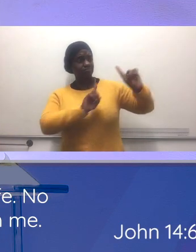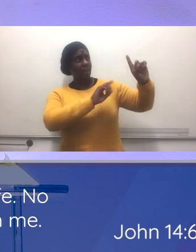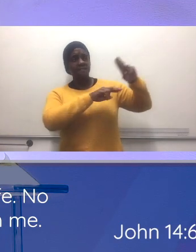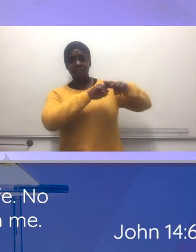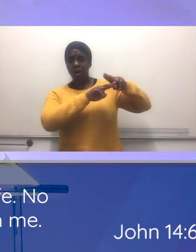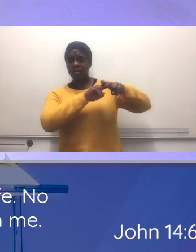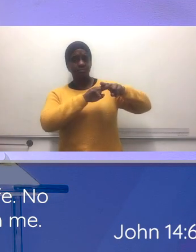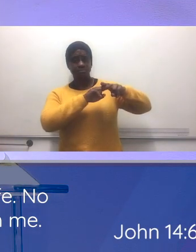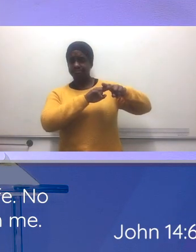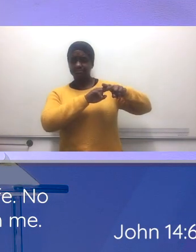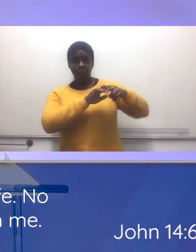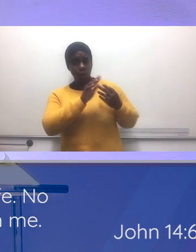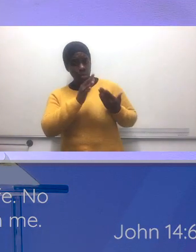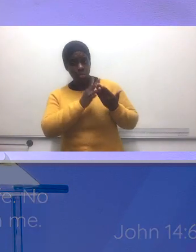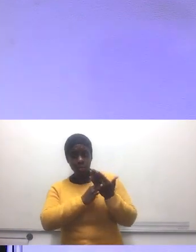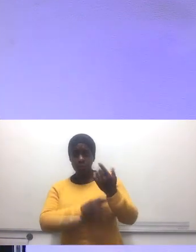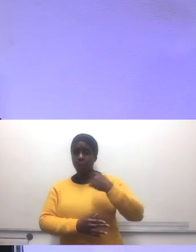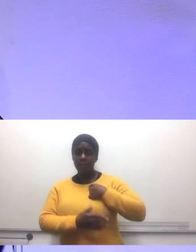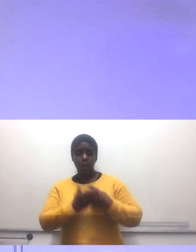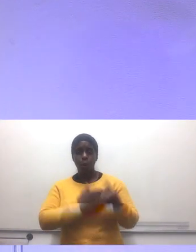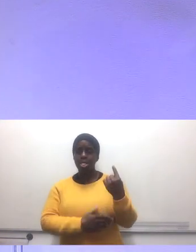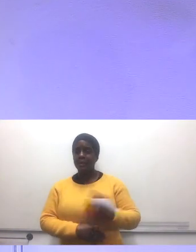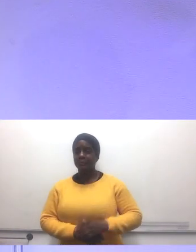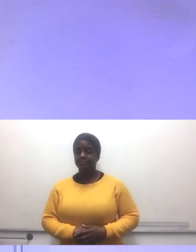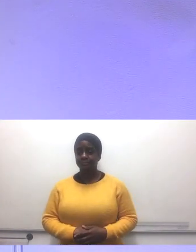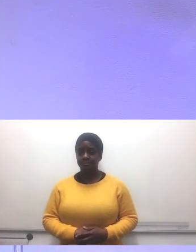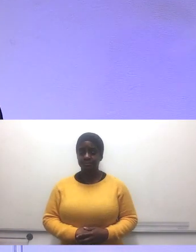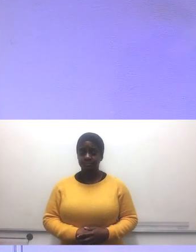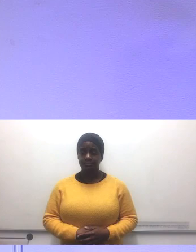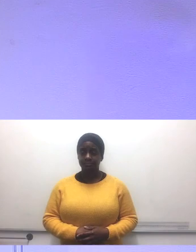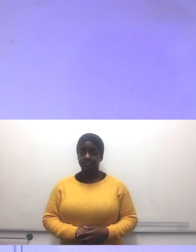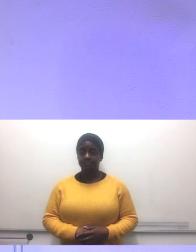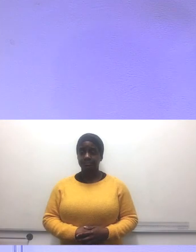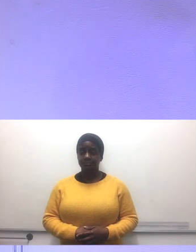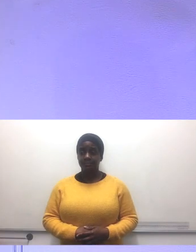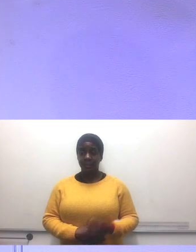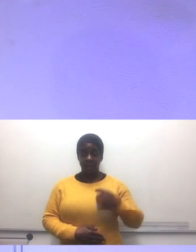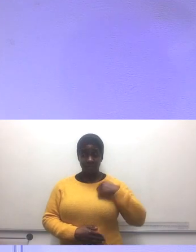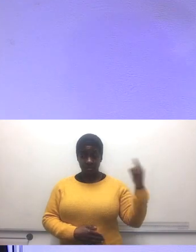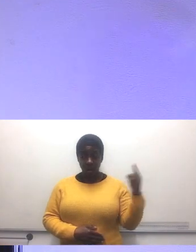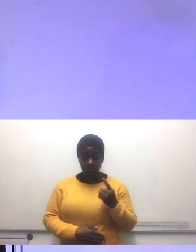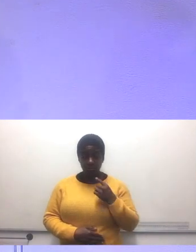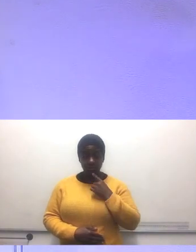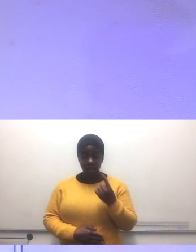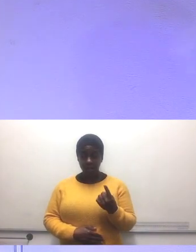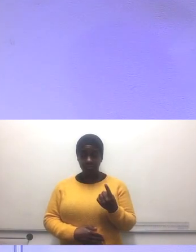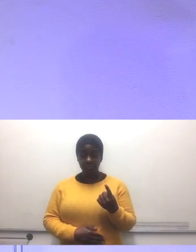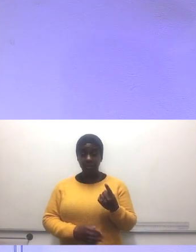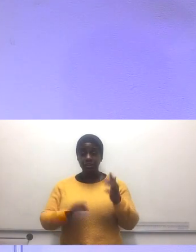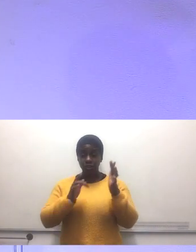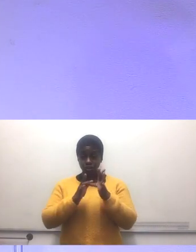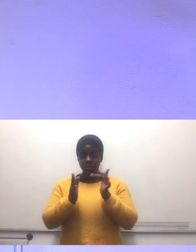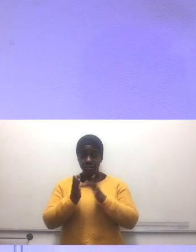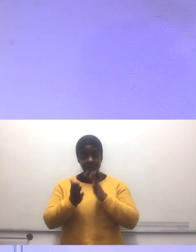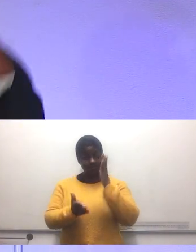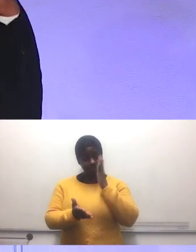Father except through me. Yes, tonight, beloved, I've come by to tell somebody that Jesus is